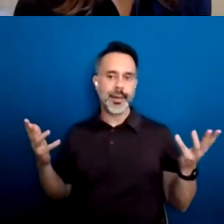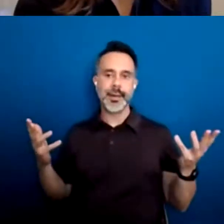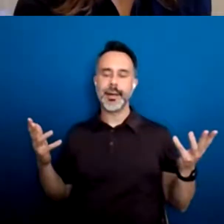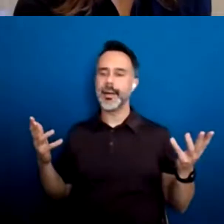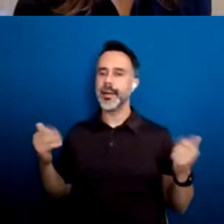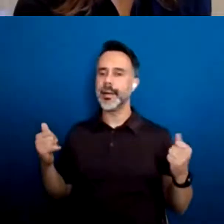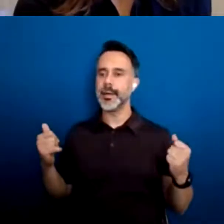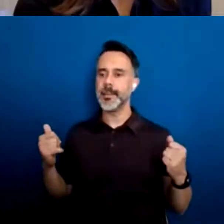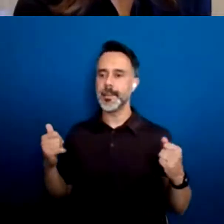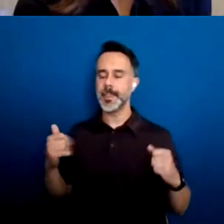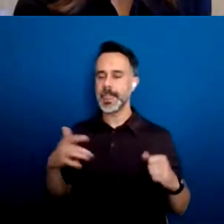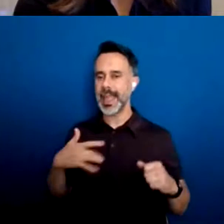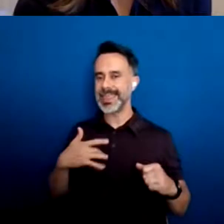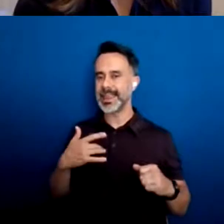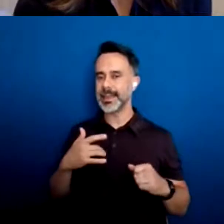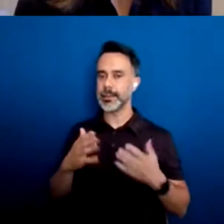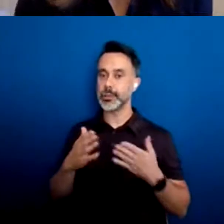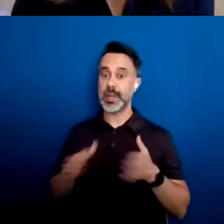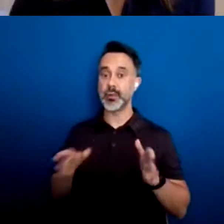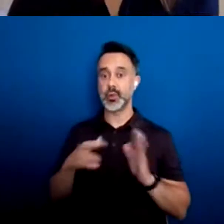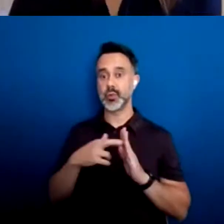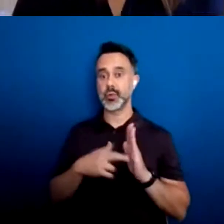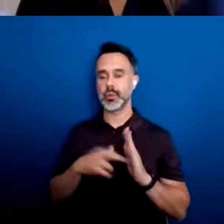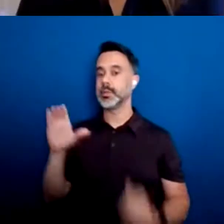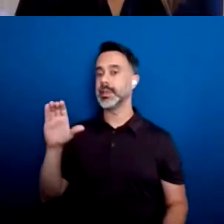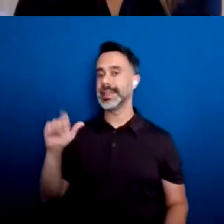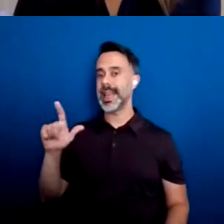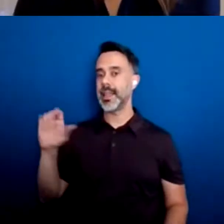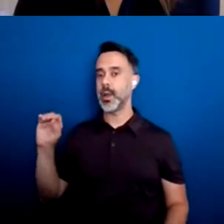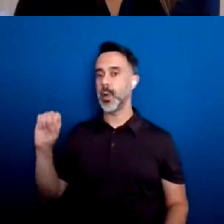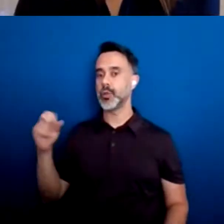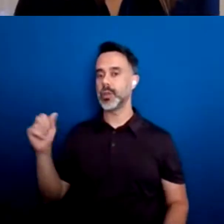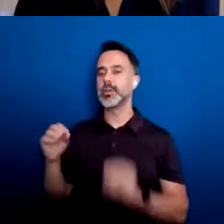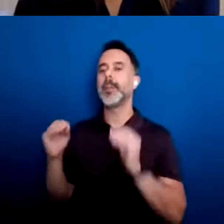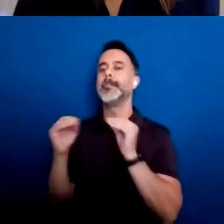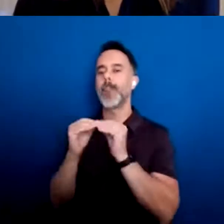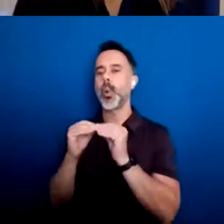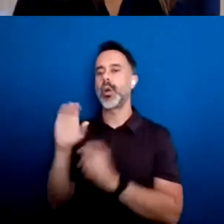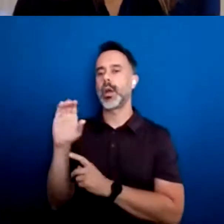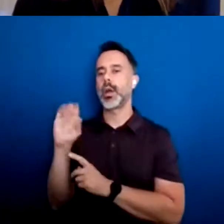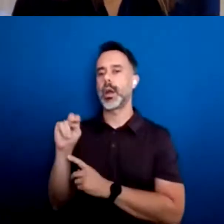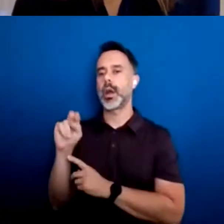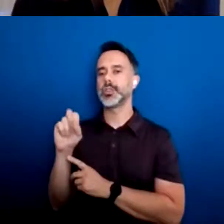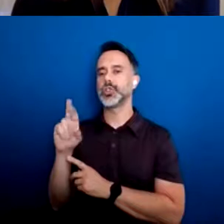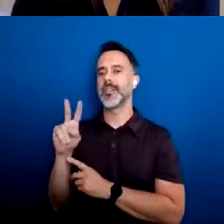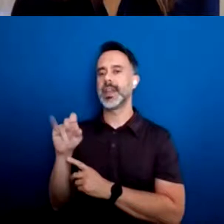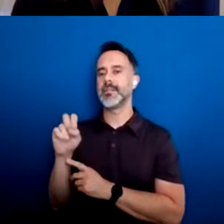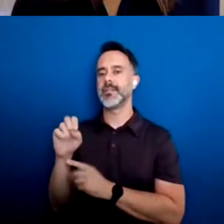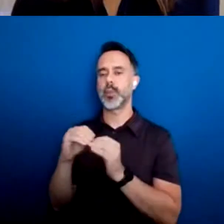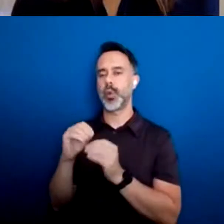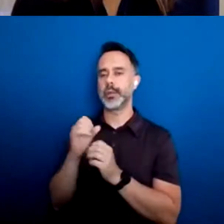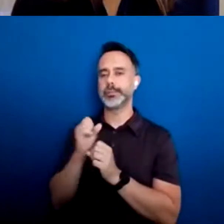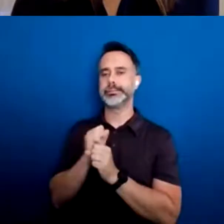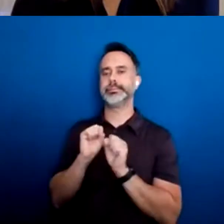I think the general rule of thumb is Cal OSHA has always been more conservative than pretty much any